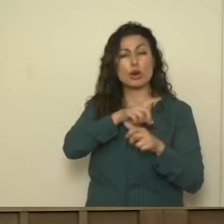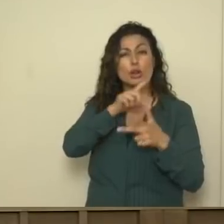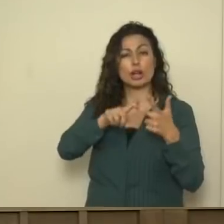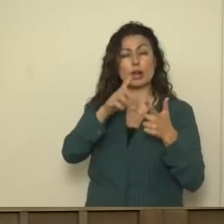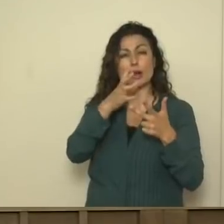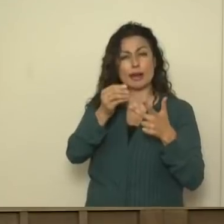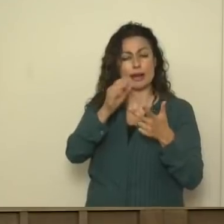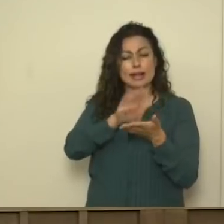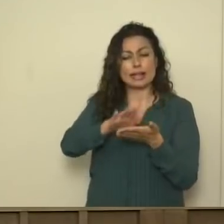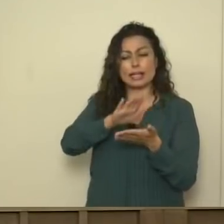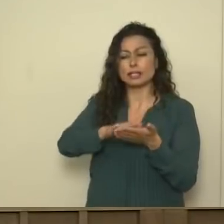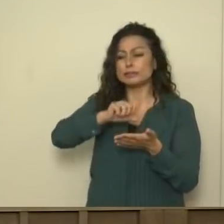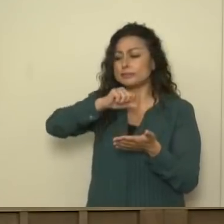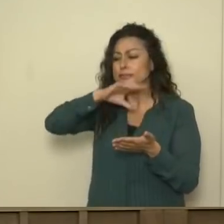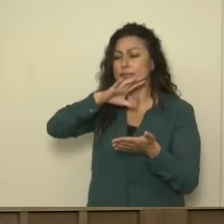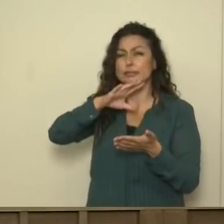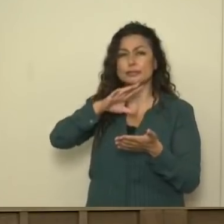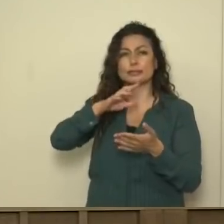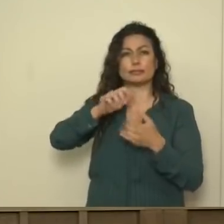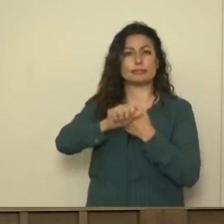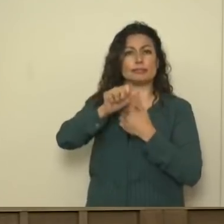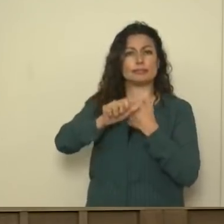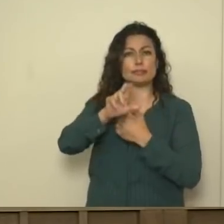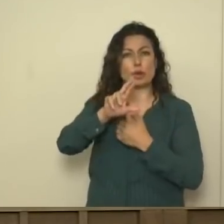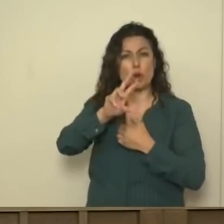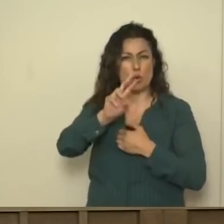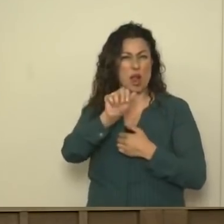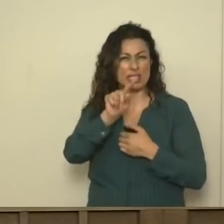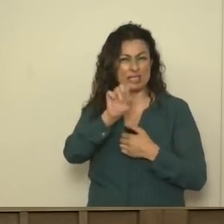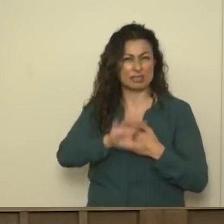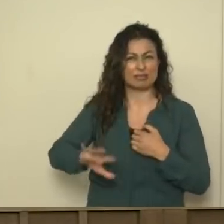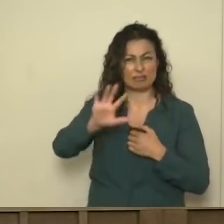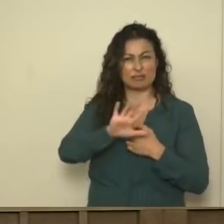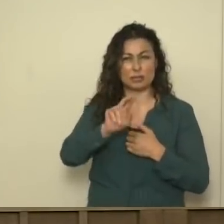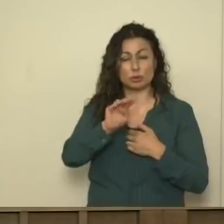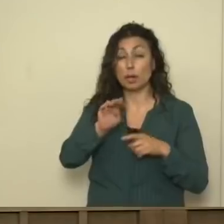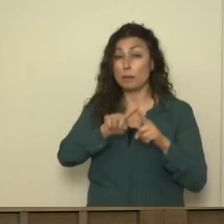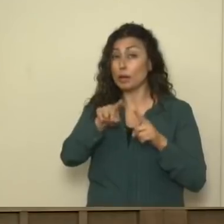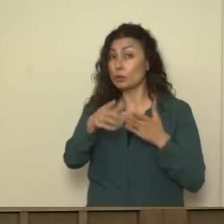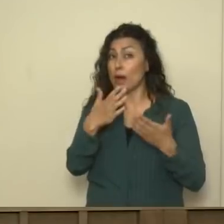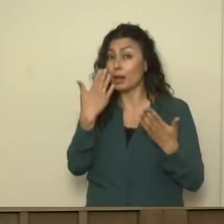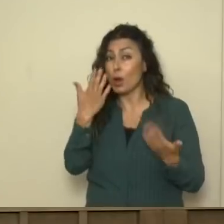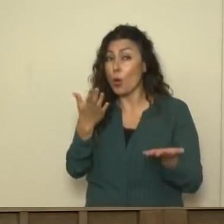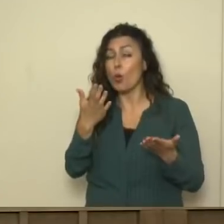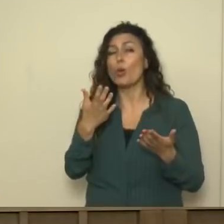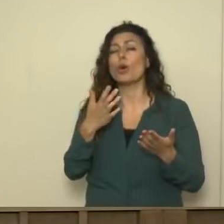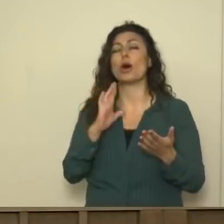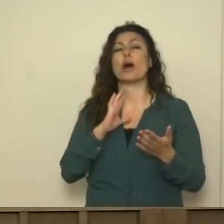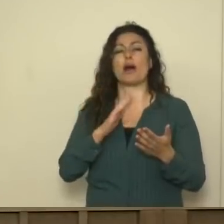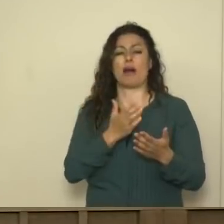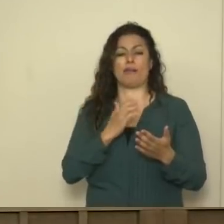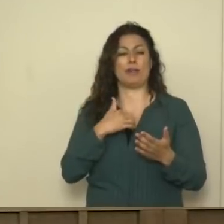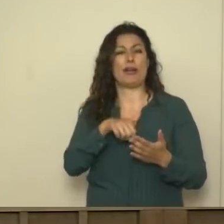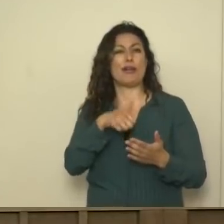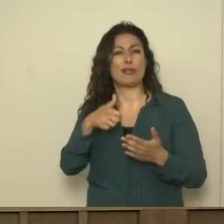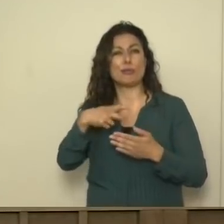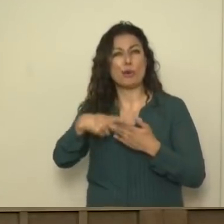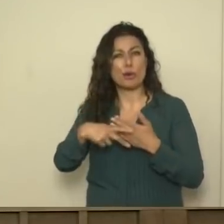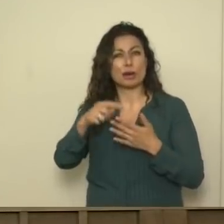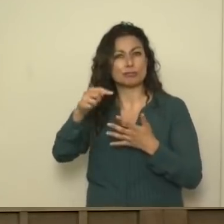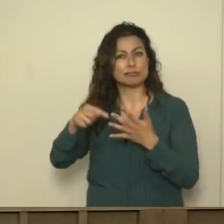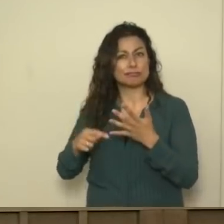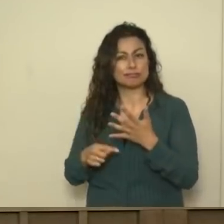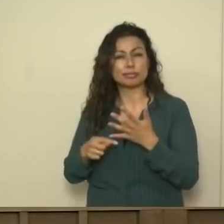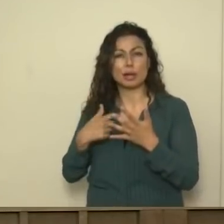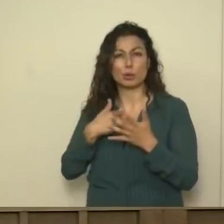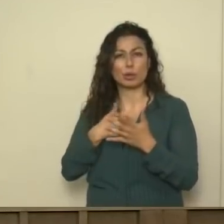cleaning up hazardous waste throughout the state. What you may not know us for is our other programs that we administer on